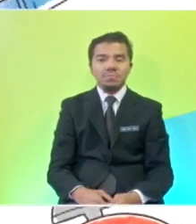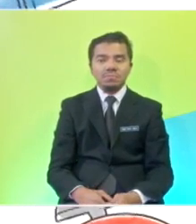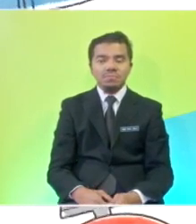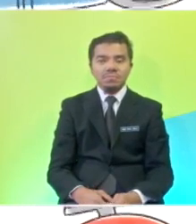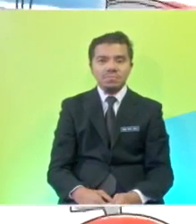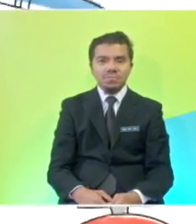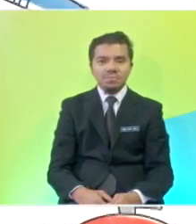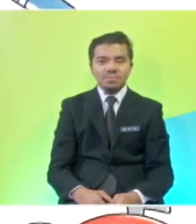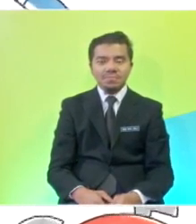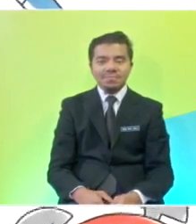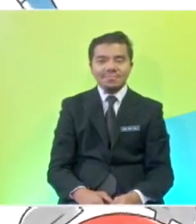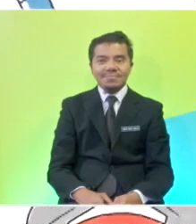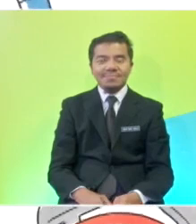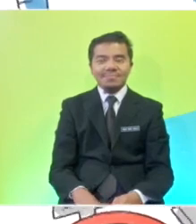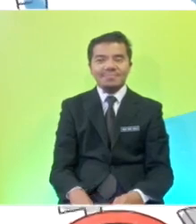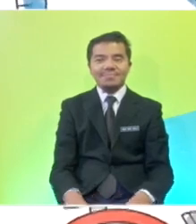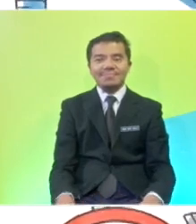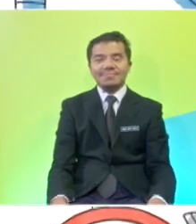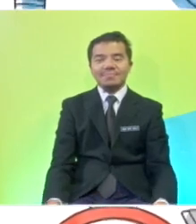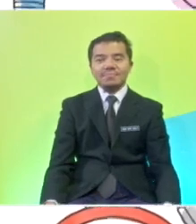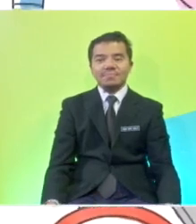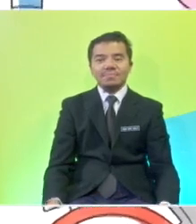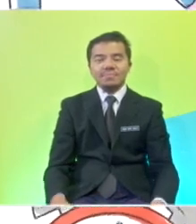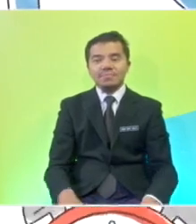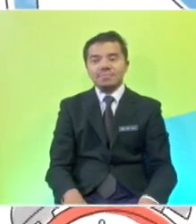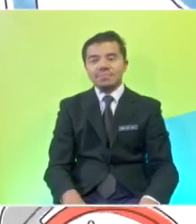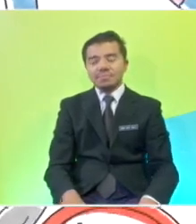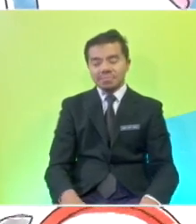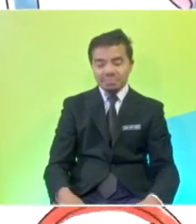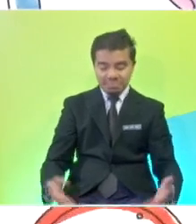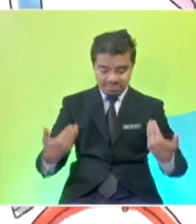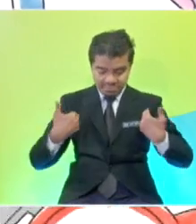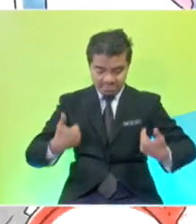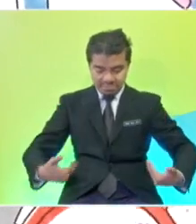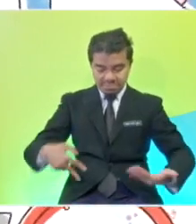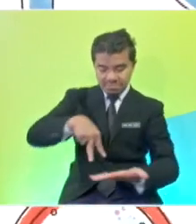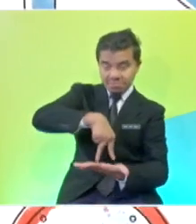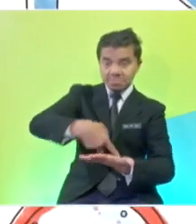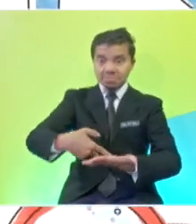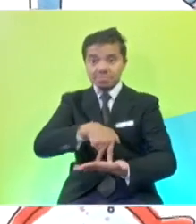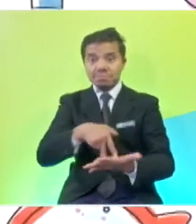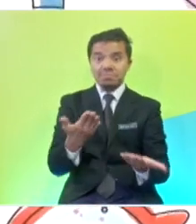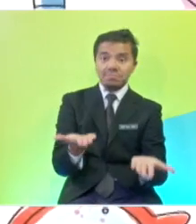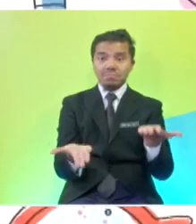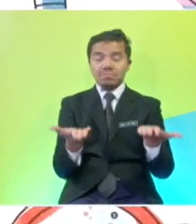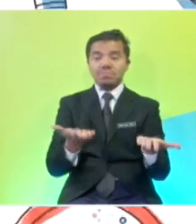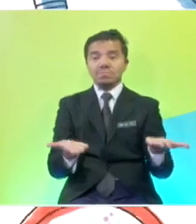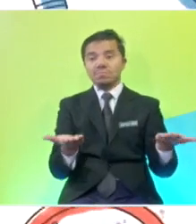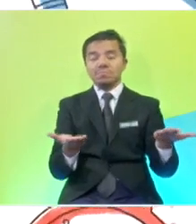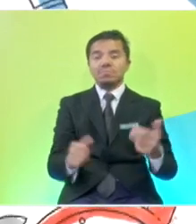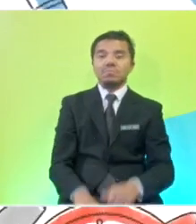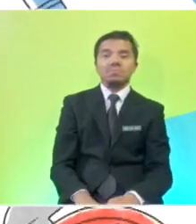Well done. Okay, Bell's palsy and body imbalance. Okay, good. Good job, Putri. So good job,